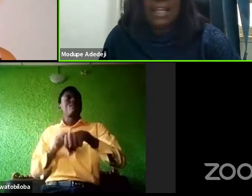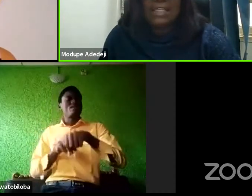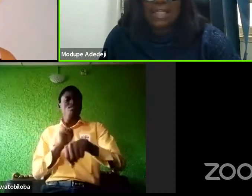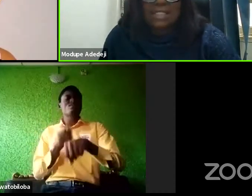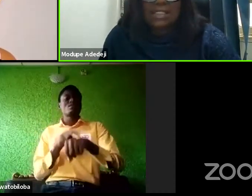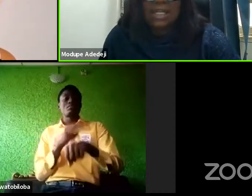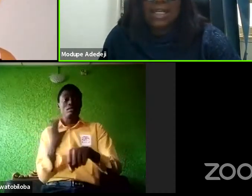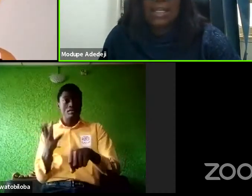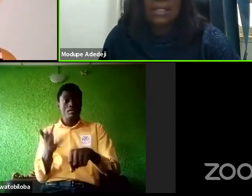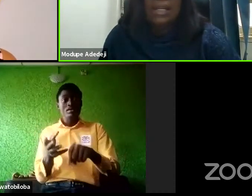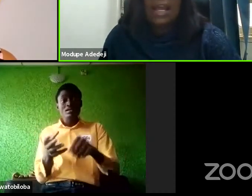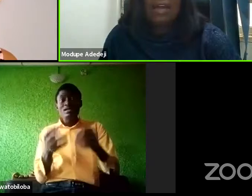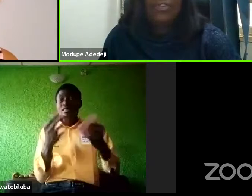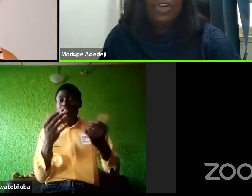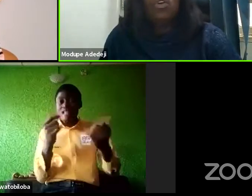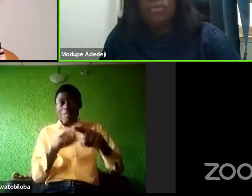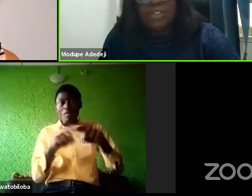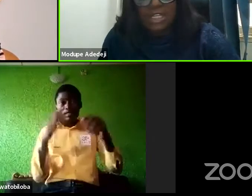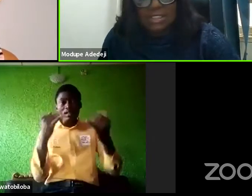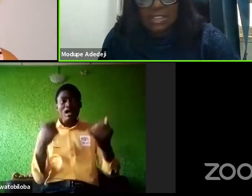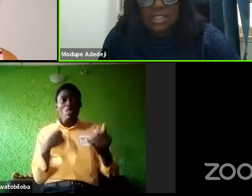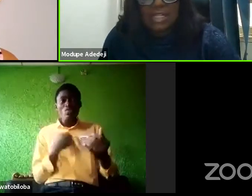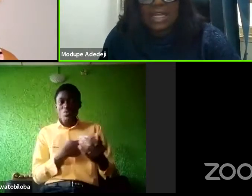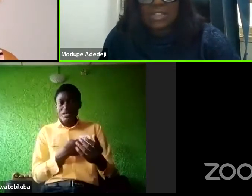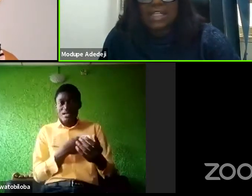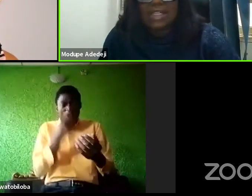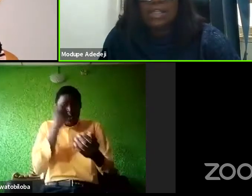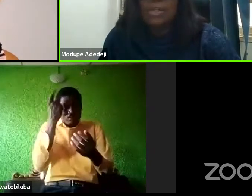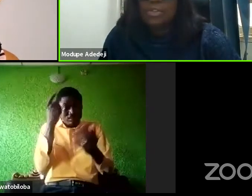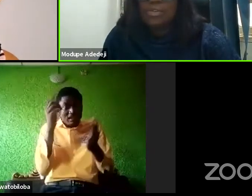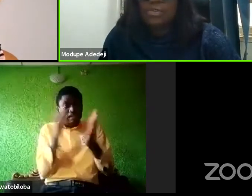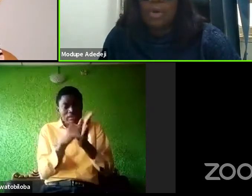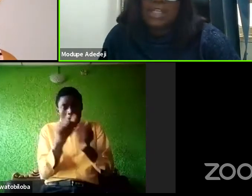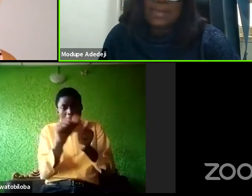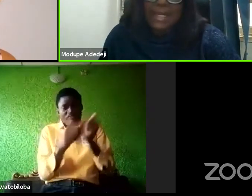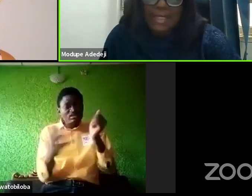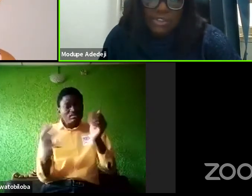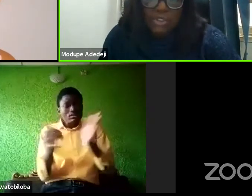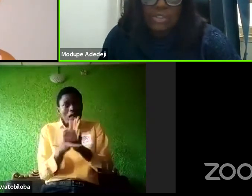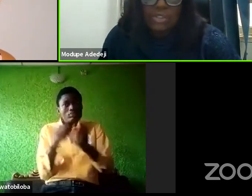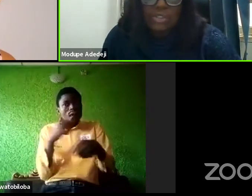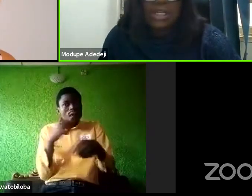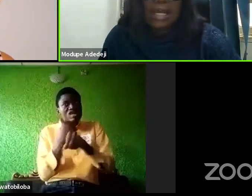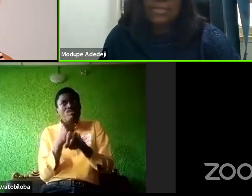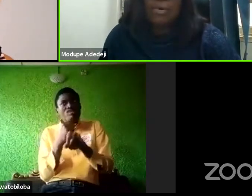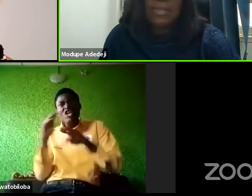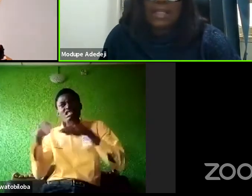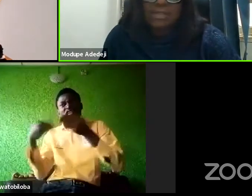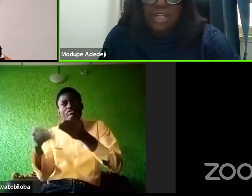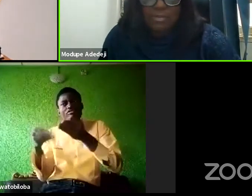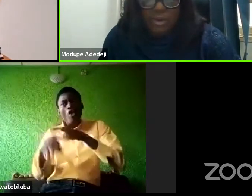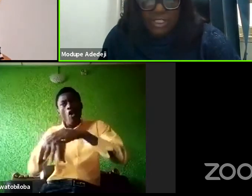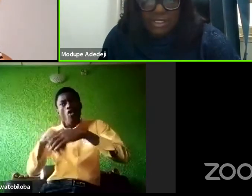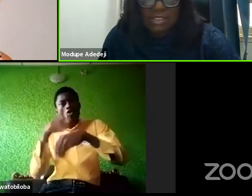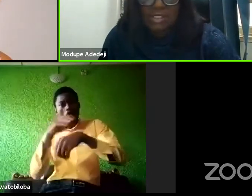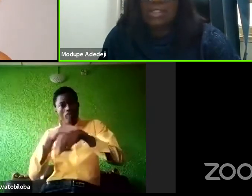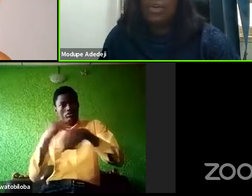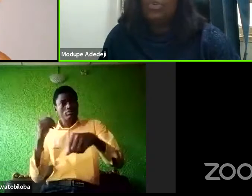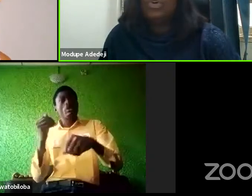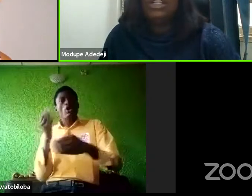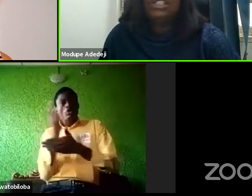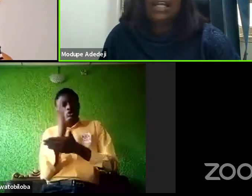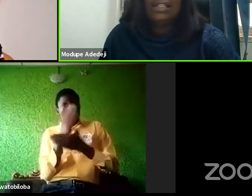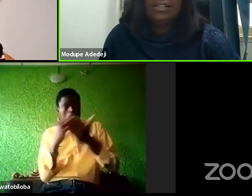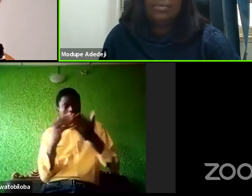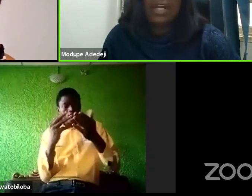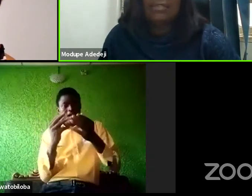come to realize that every inconvenience, there's actually some explanation and some management for it.